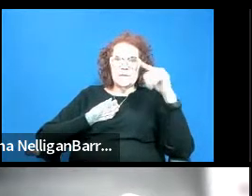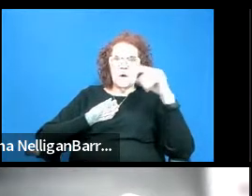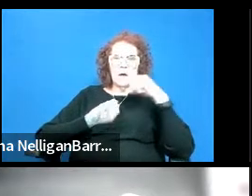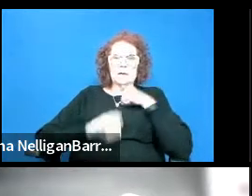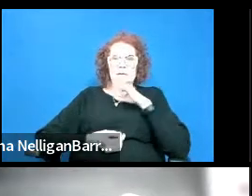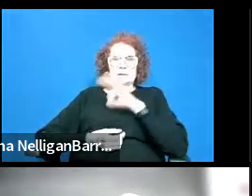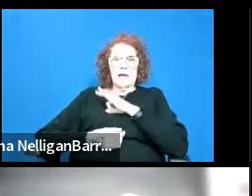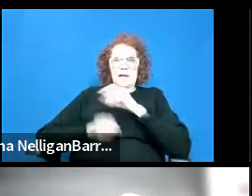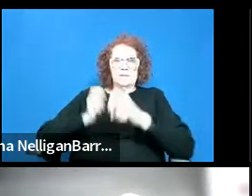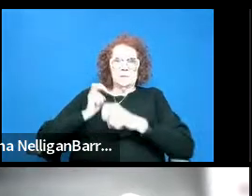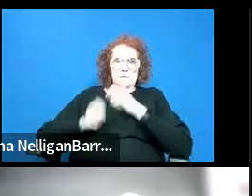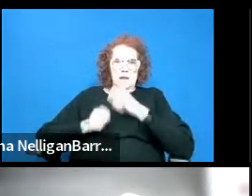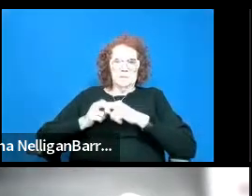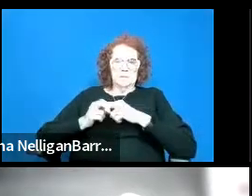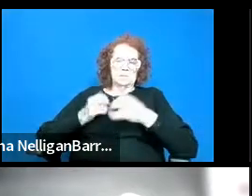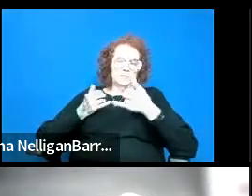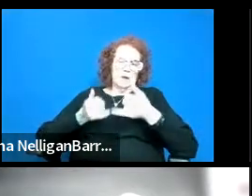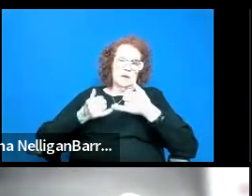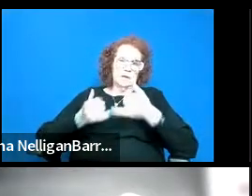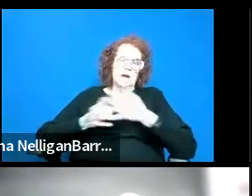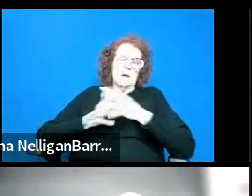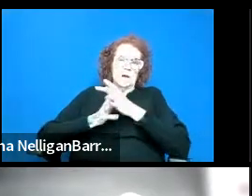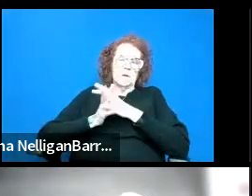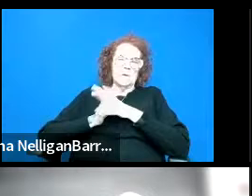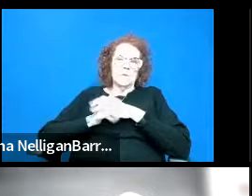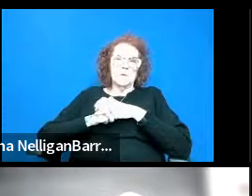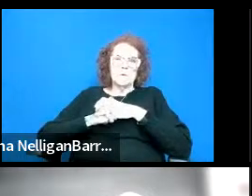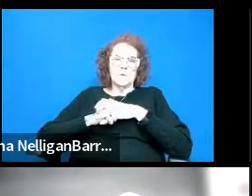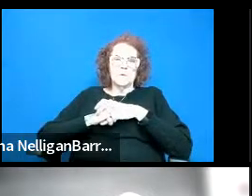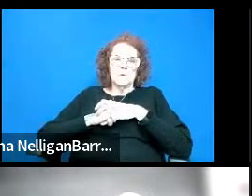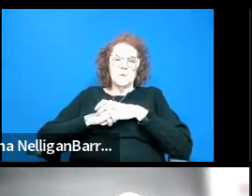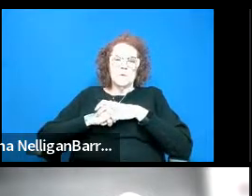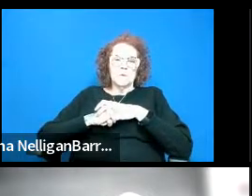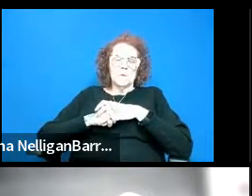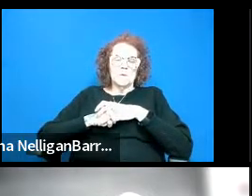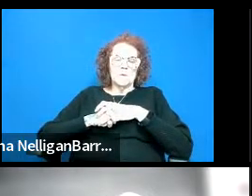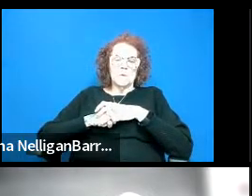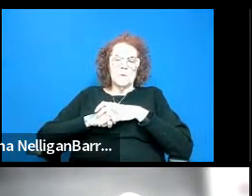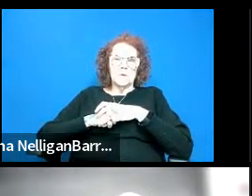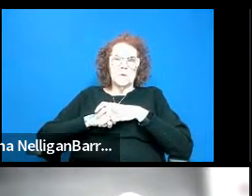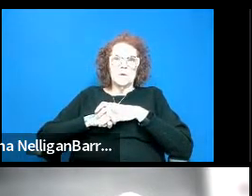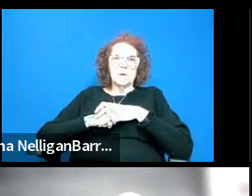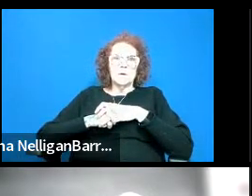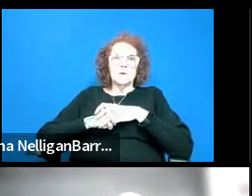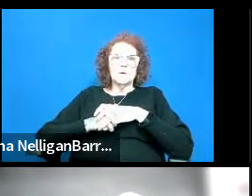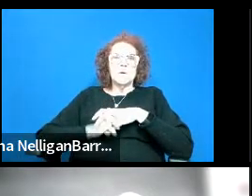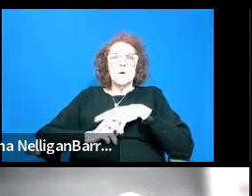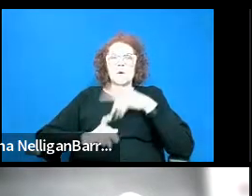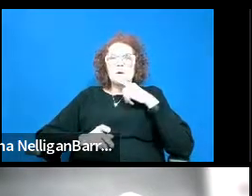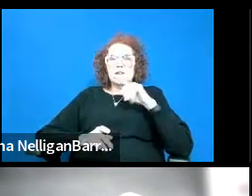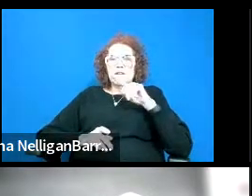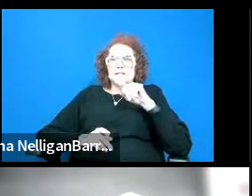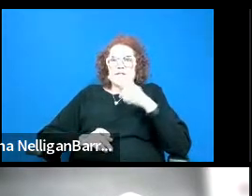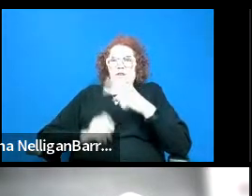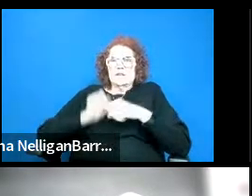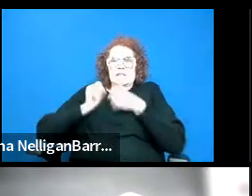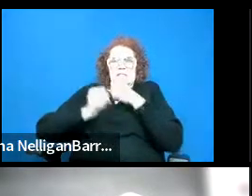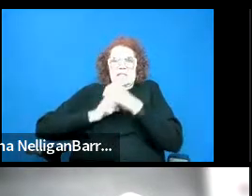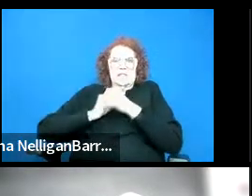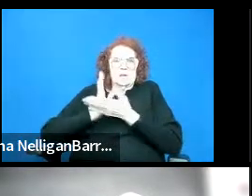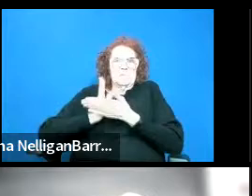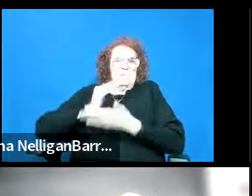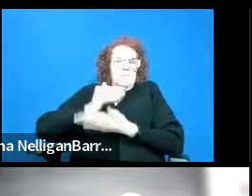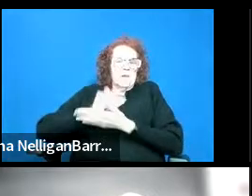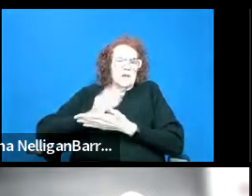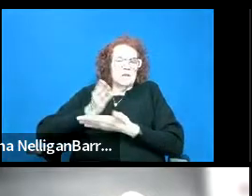leave it at that. So this is just the first year of budgets that have been not so